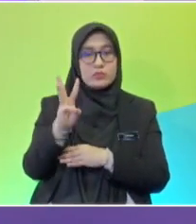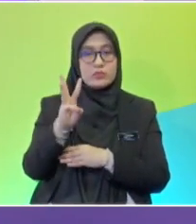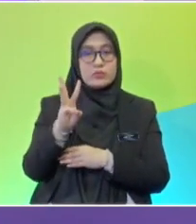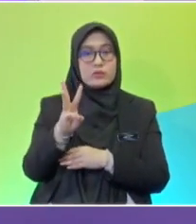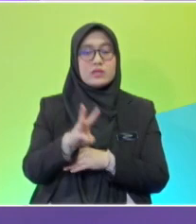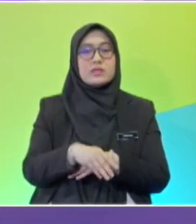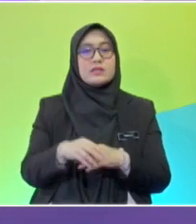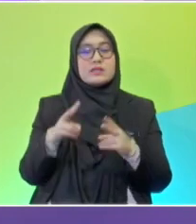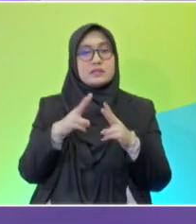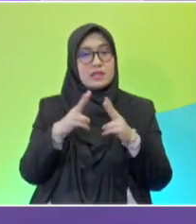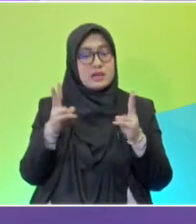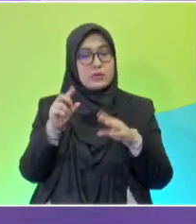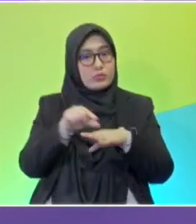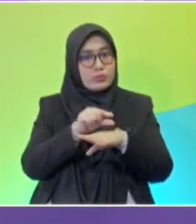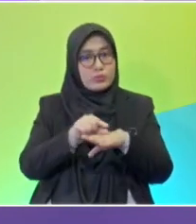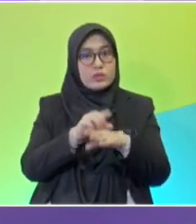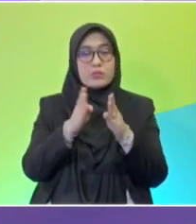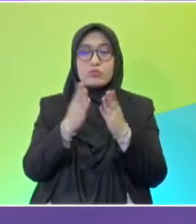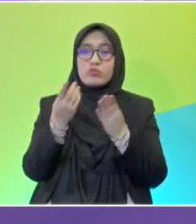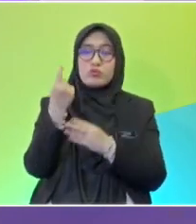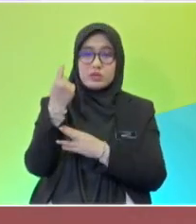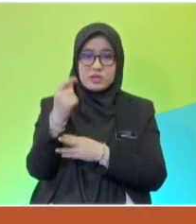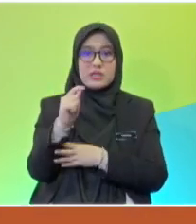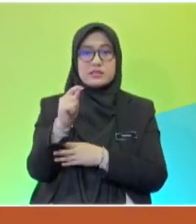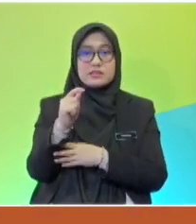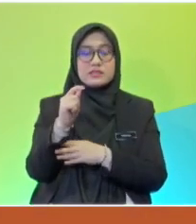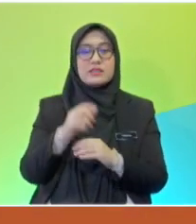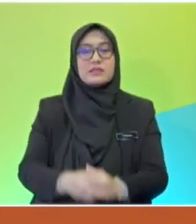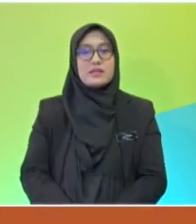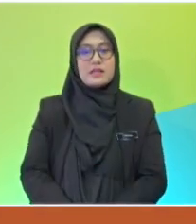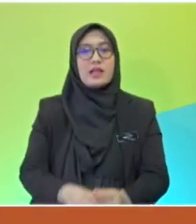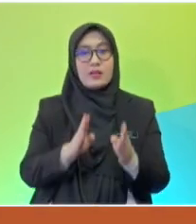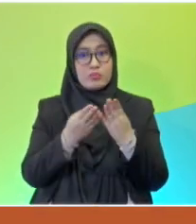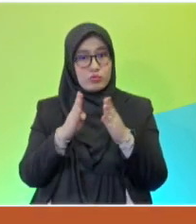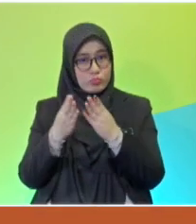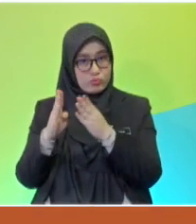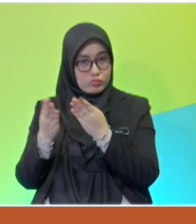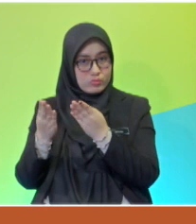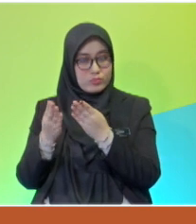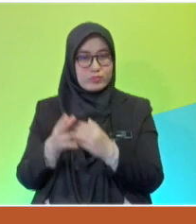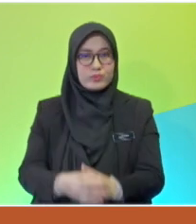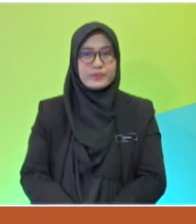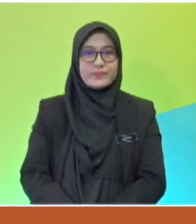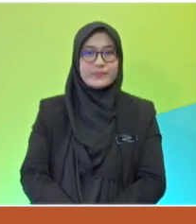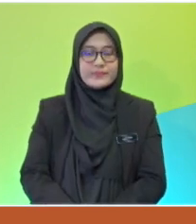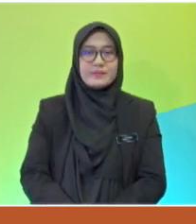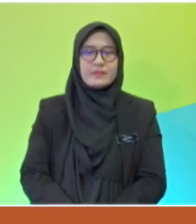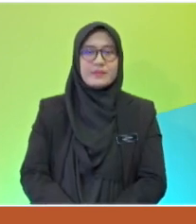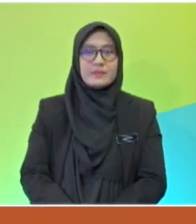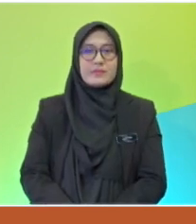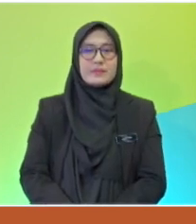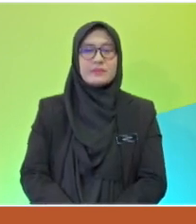Form 3, Full Blast Plus 4 for Form 4, and Download for Form 5.